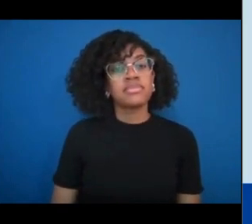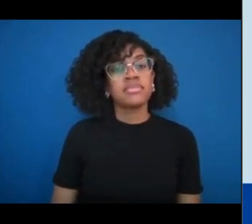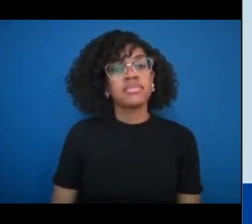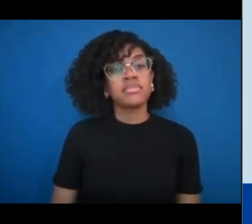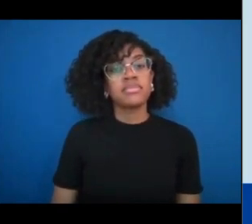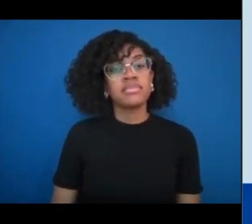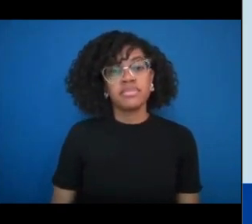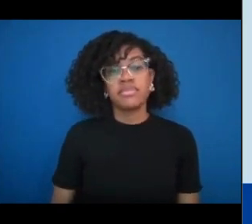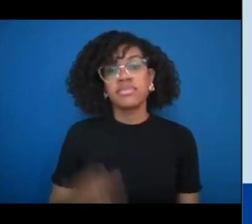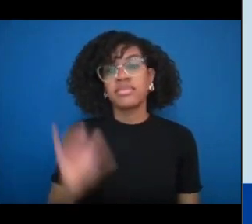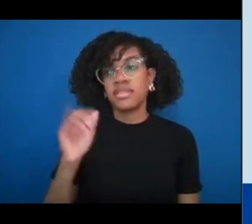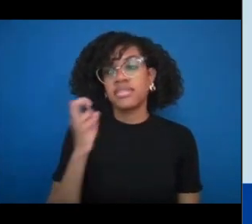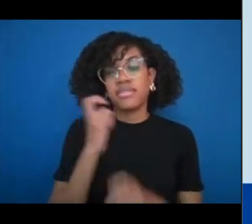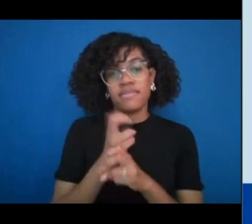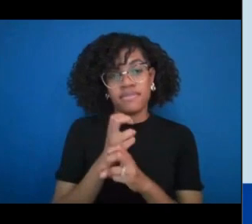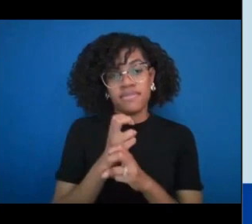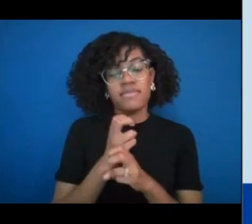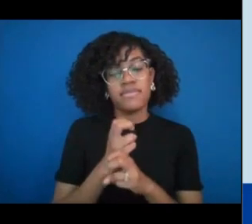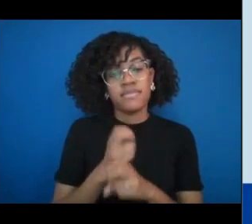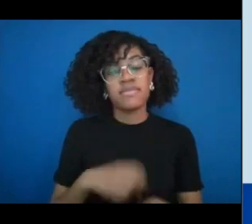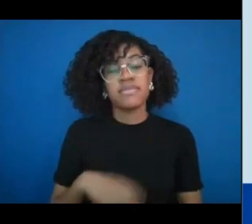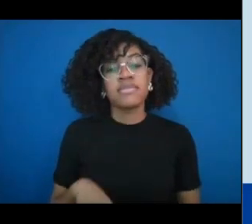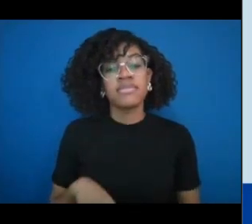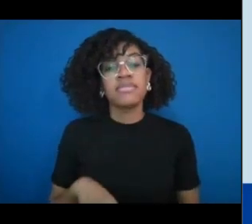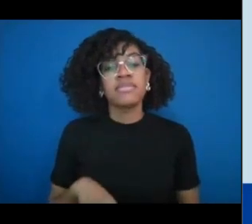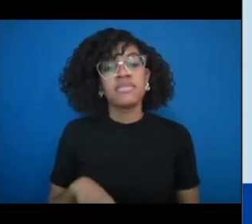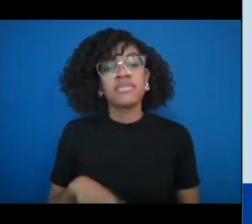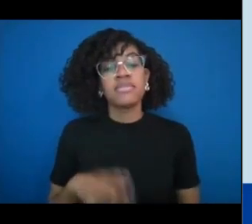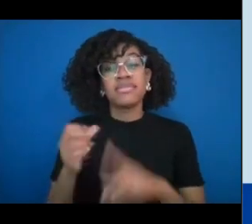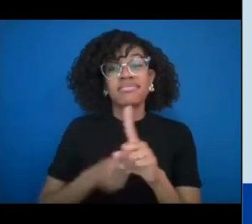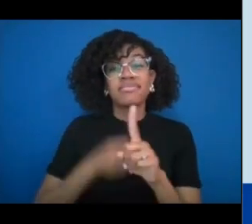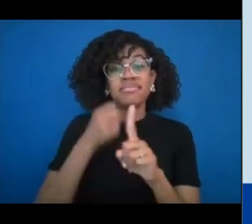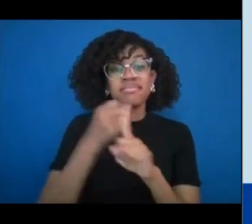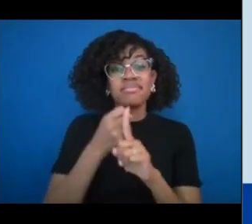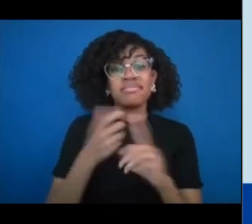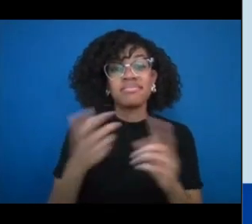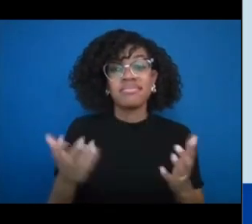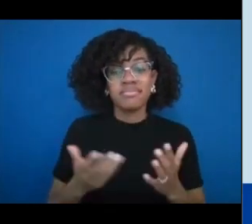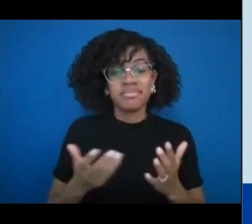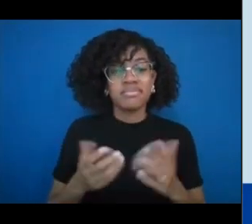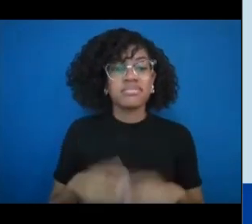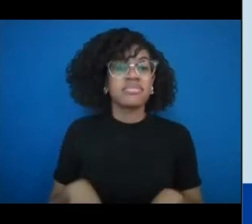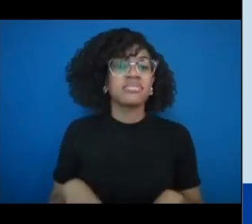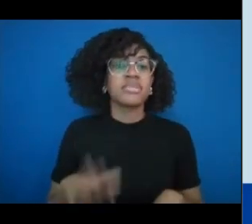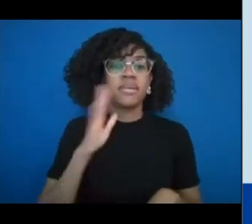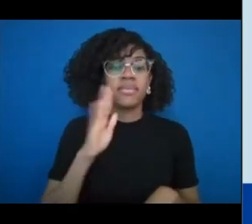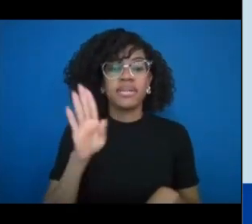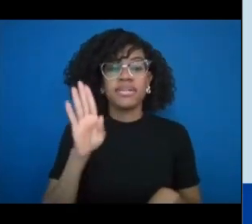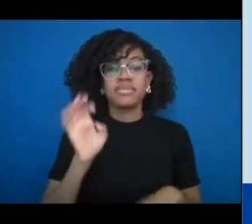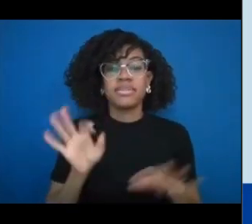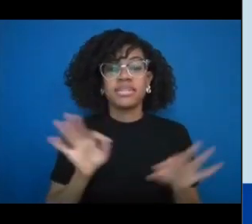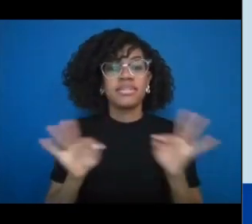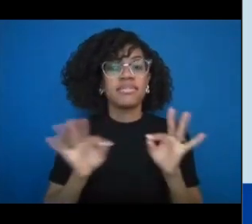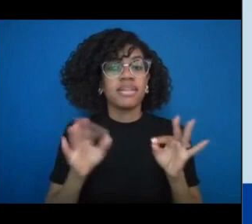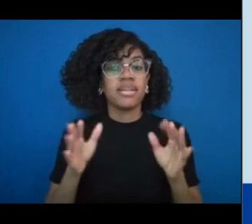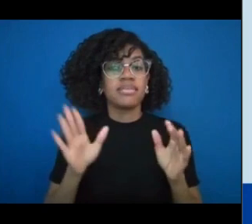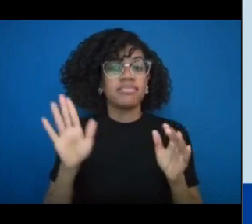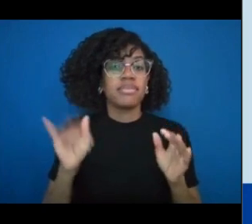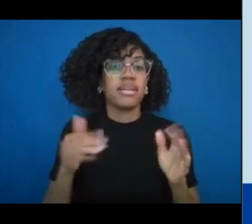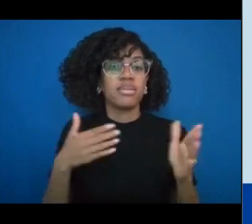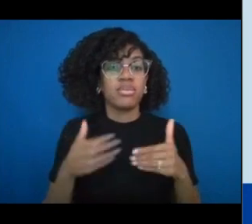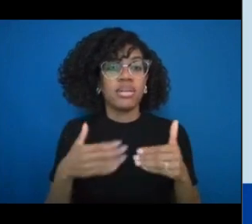a tough spot. And the ramifications are going to be defined by whatever the nature of